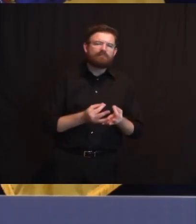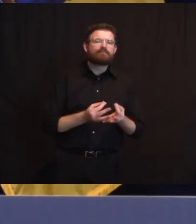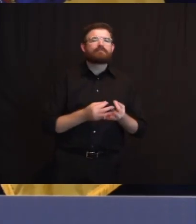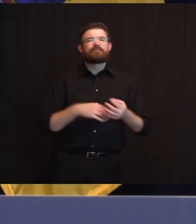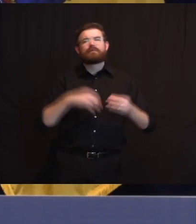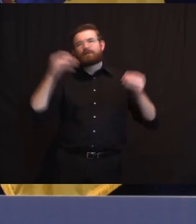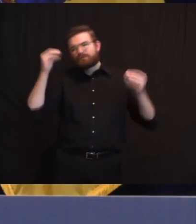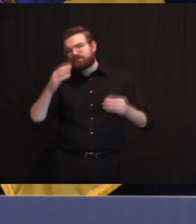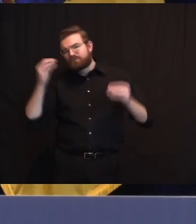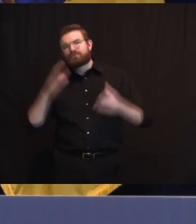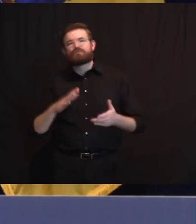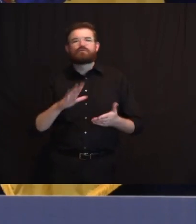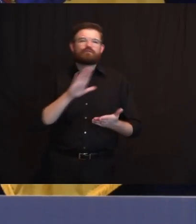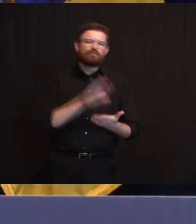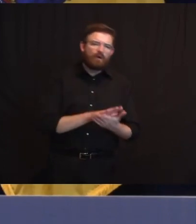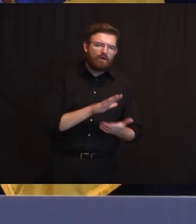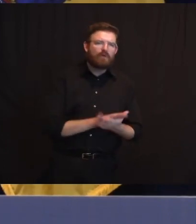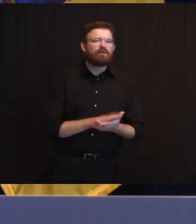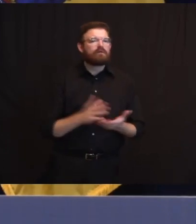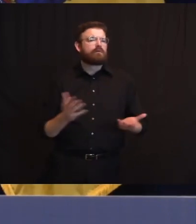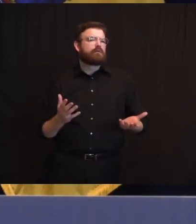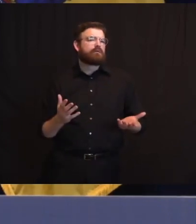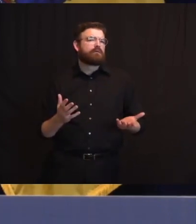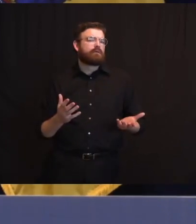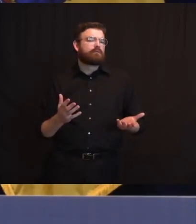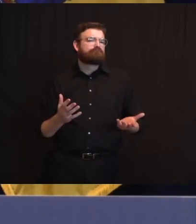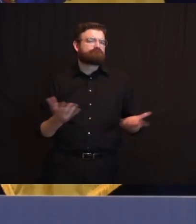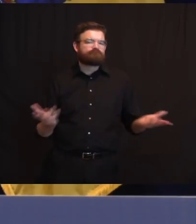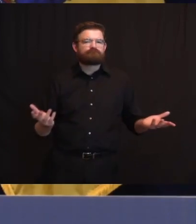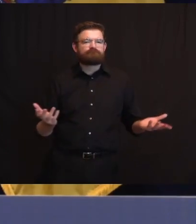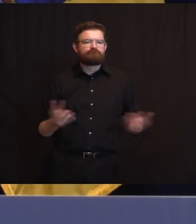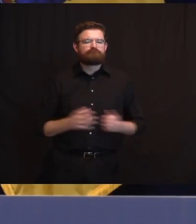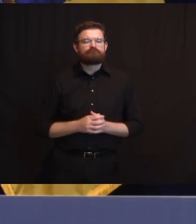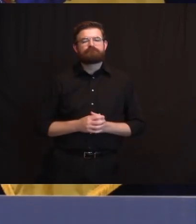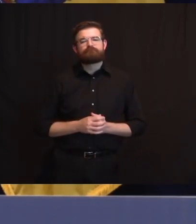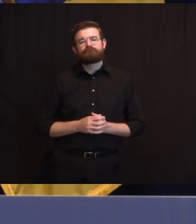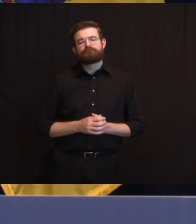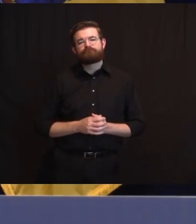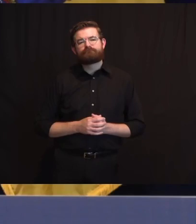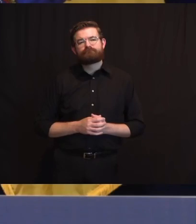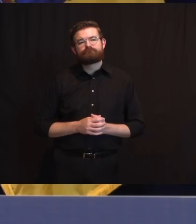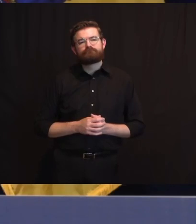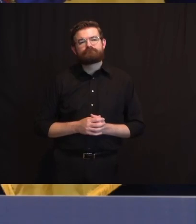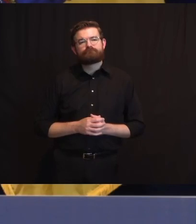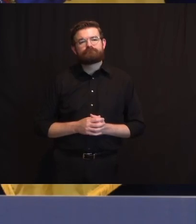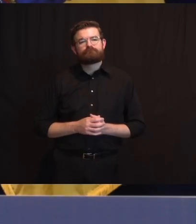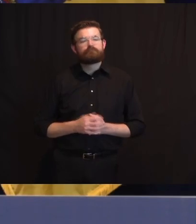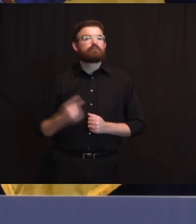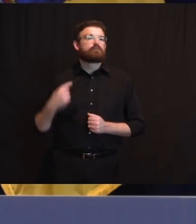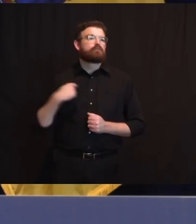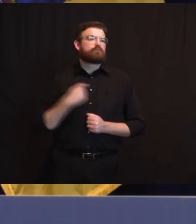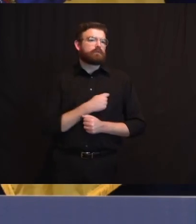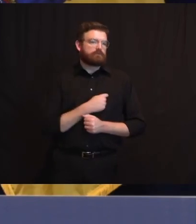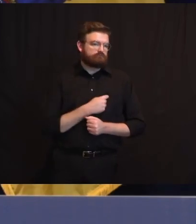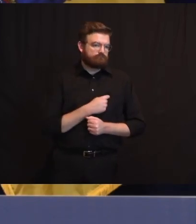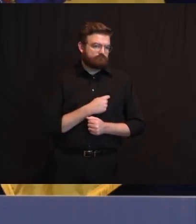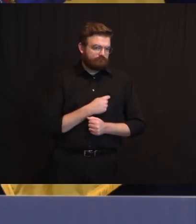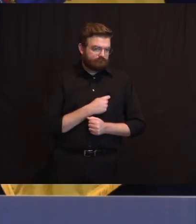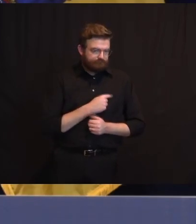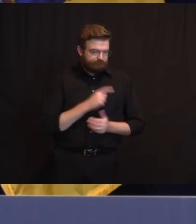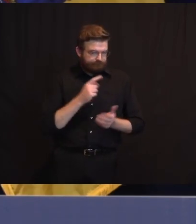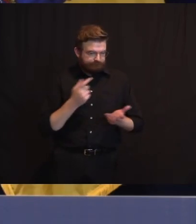their plans. And I think if as we look at the upcoming school year, the principles